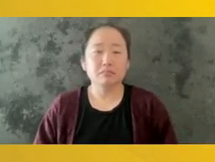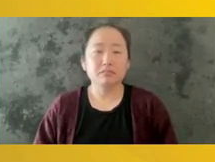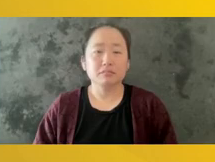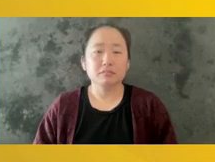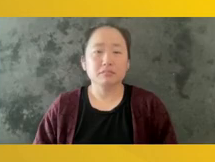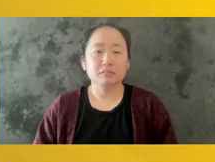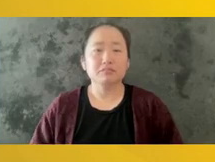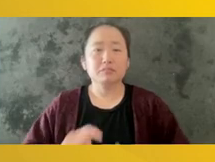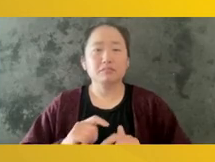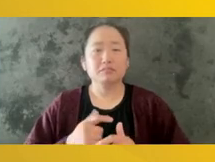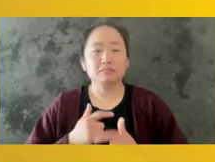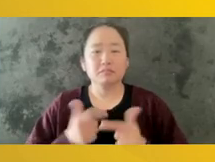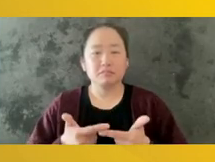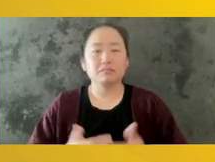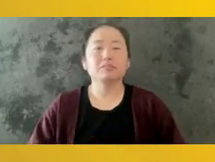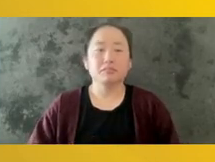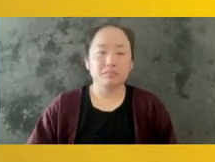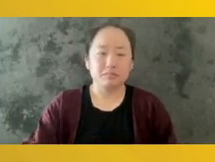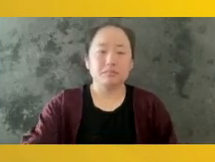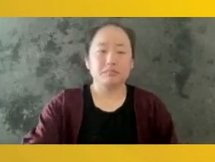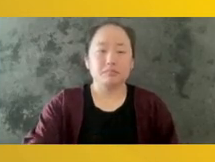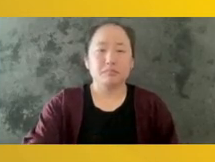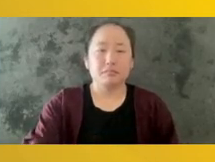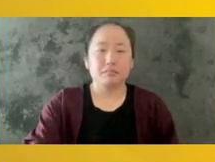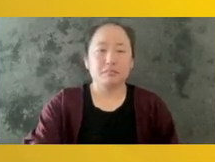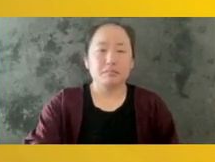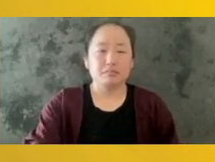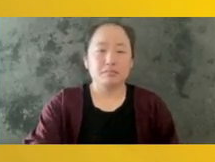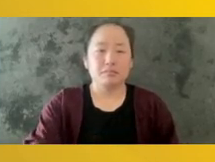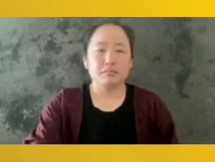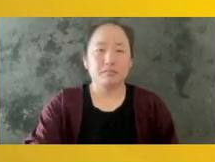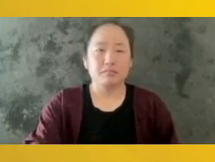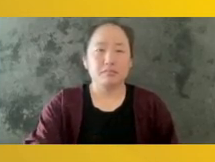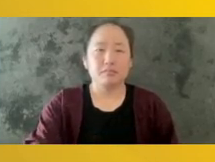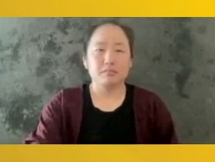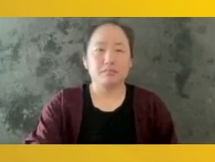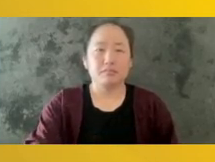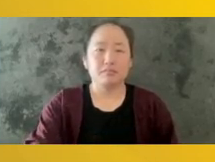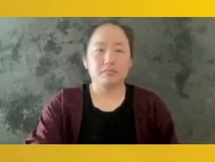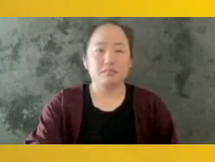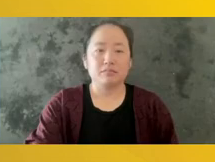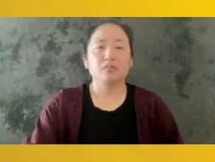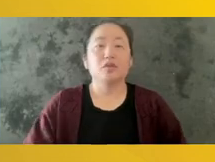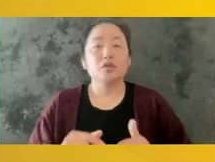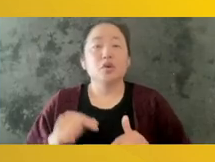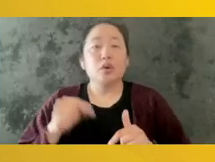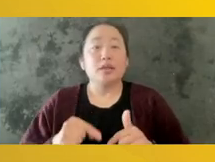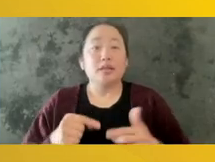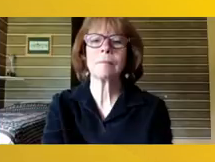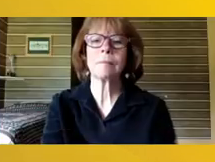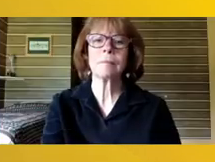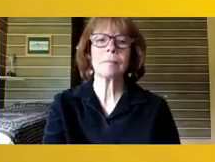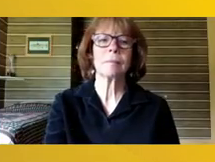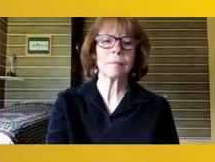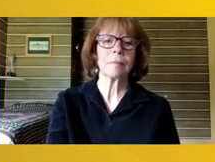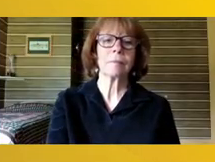this slide and this video in the top left shows a boat propeller. And as I mentioned, you see these parallel